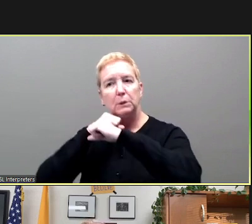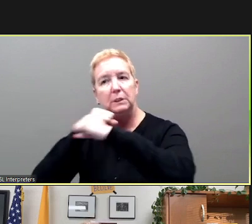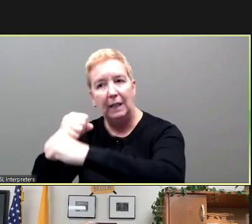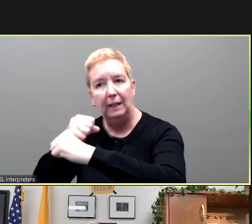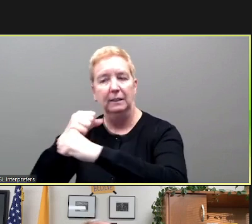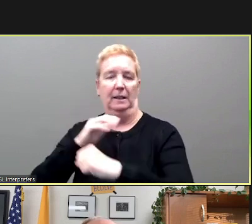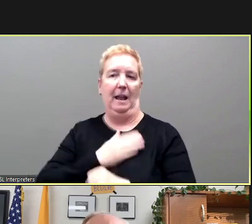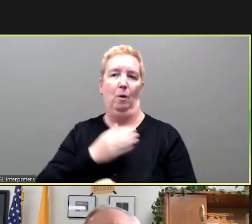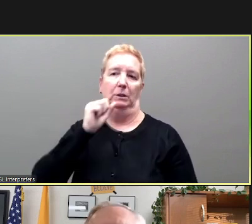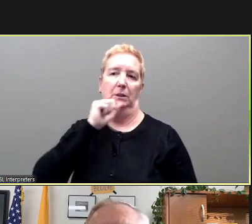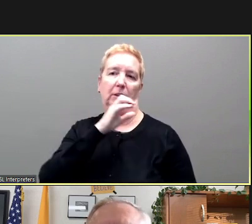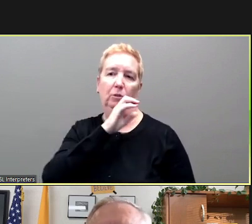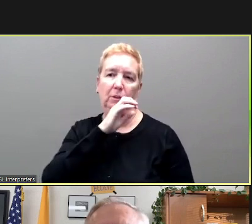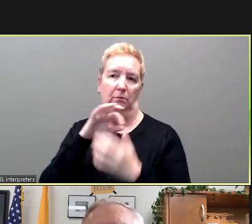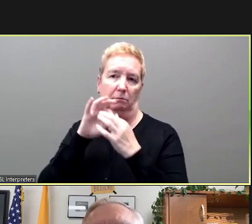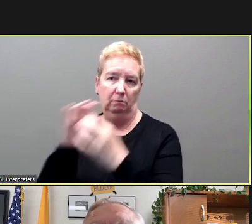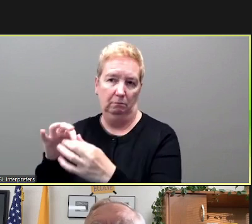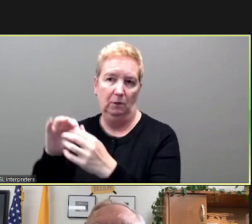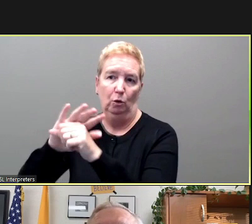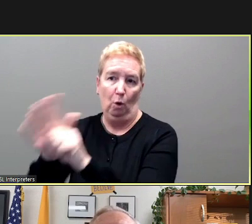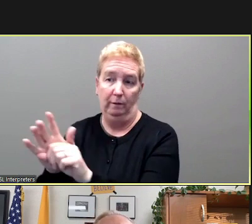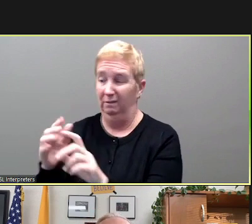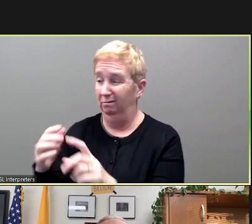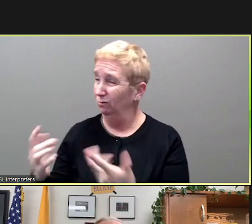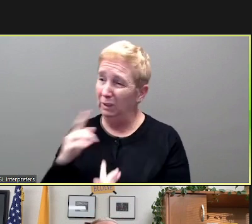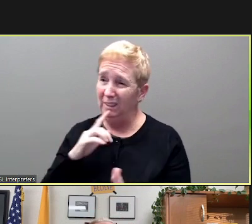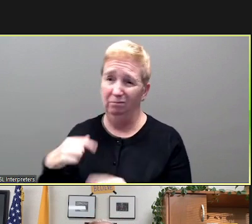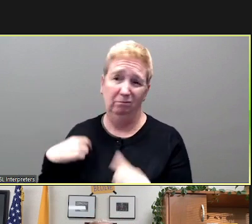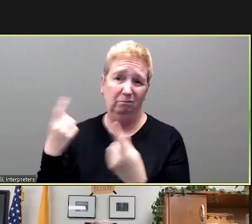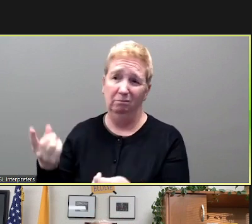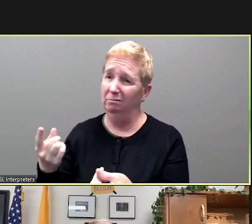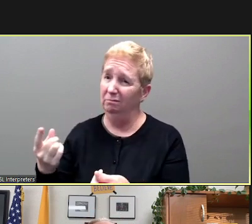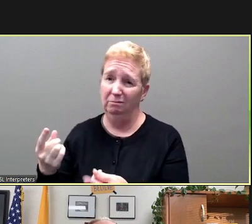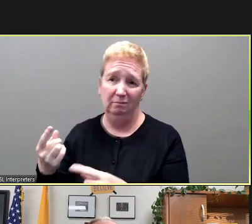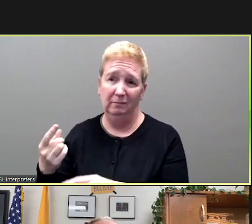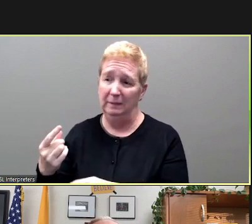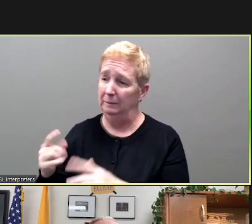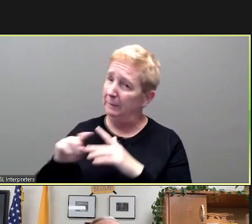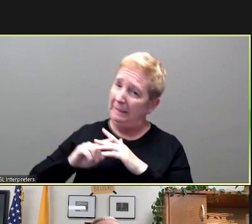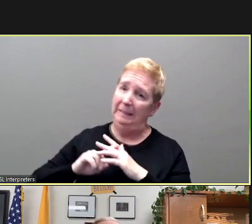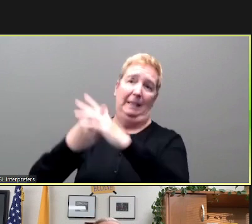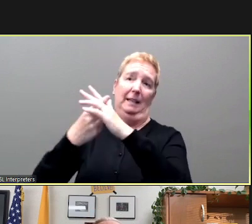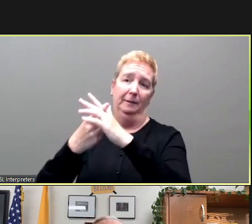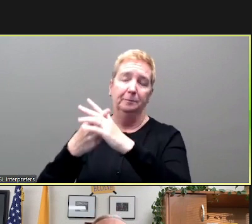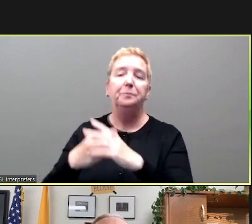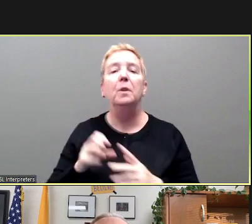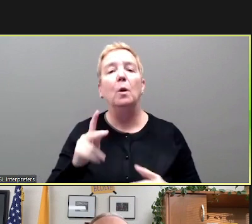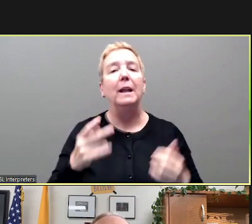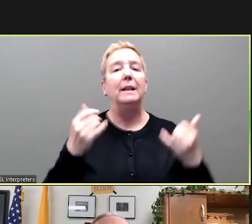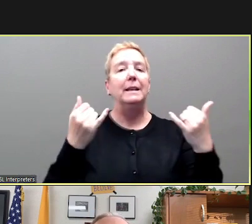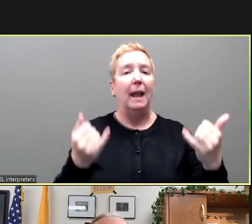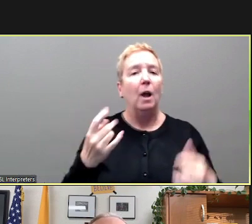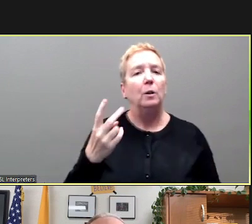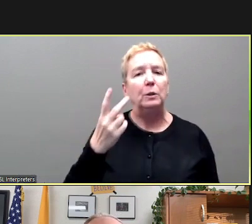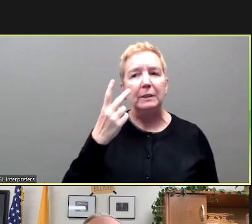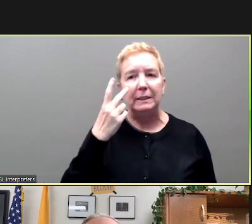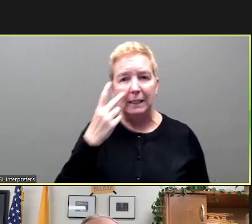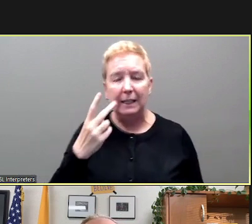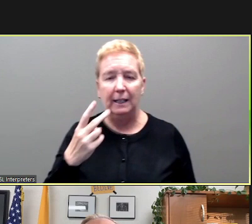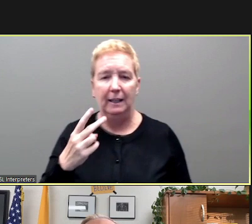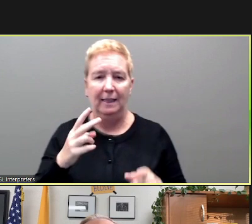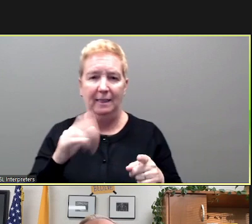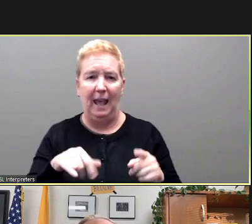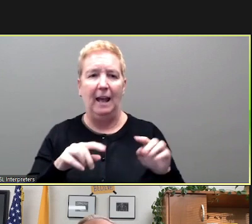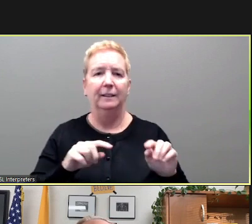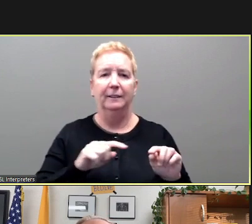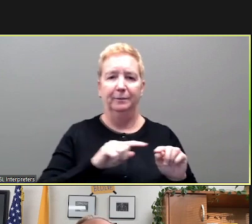COVID since before day one of the pandemic. So on the first slide here, you can see on the left that epi curve